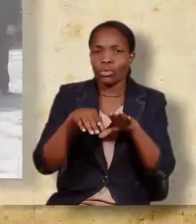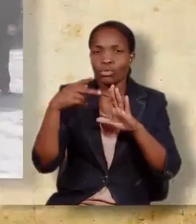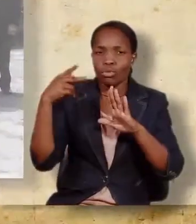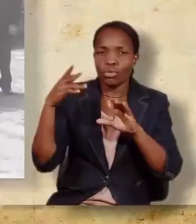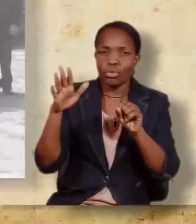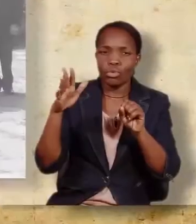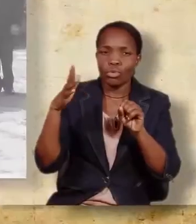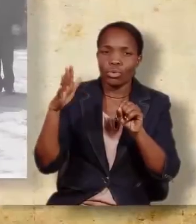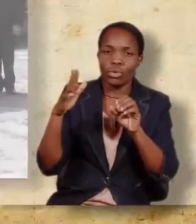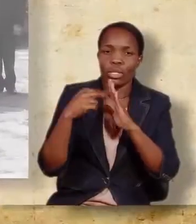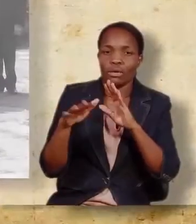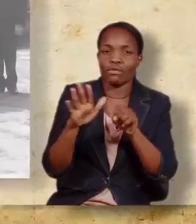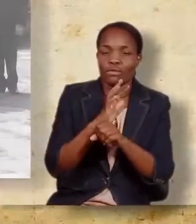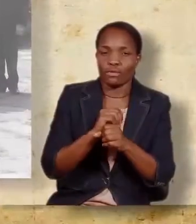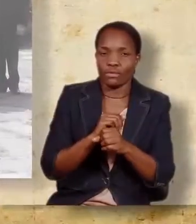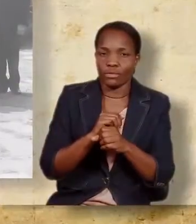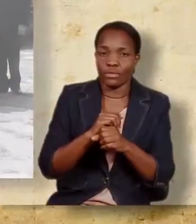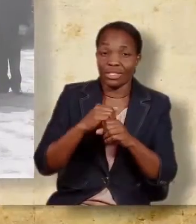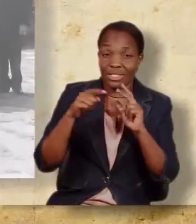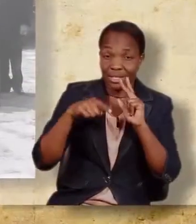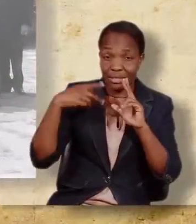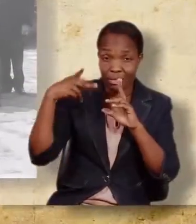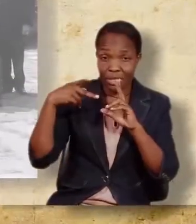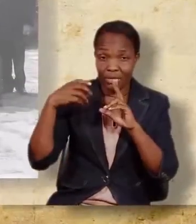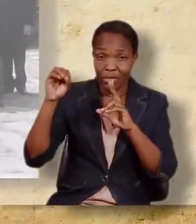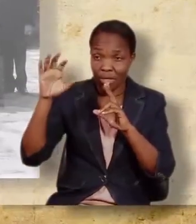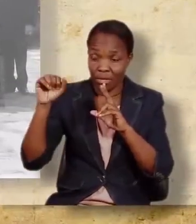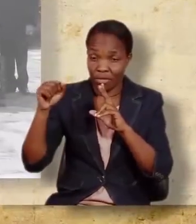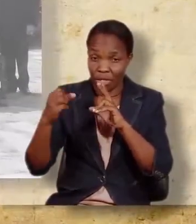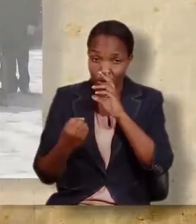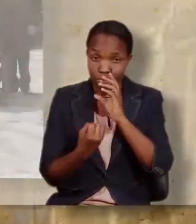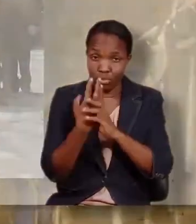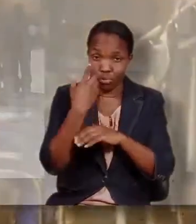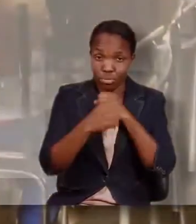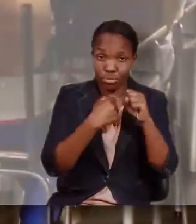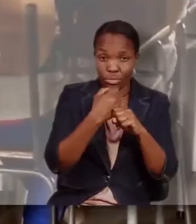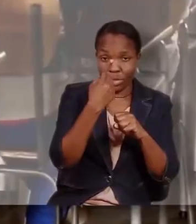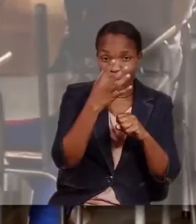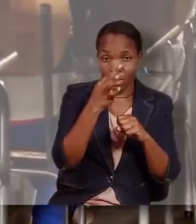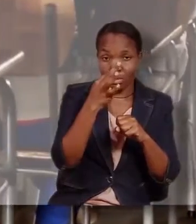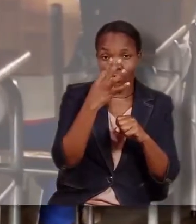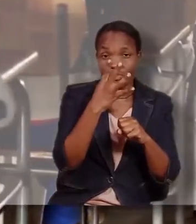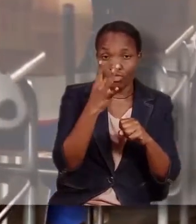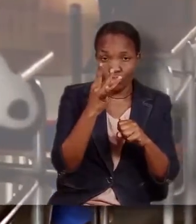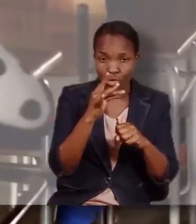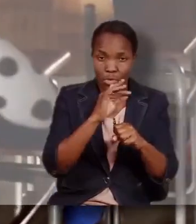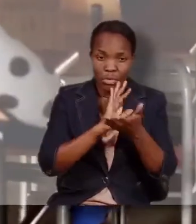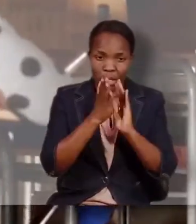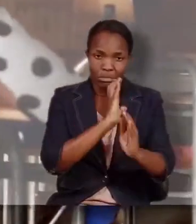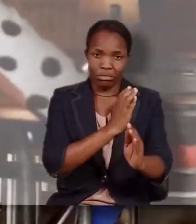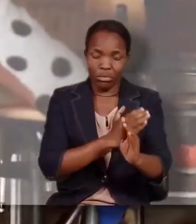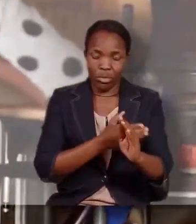South Africa came into power in 1948. It was called a national